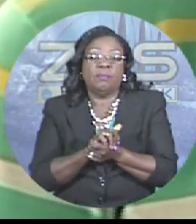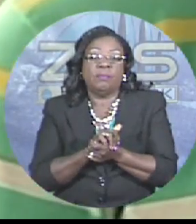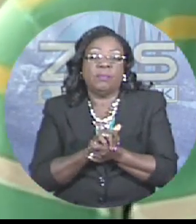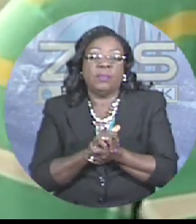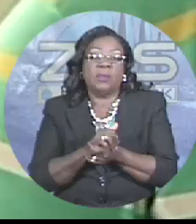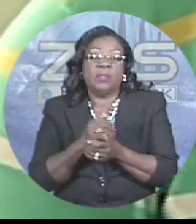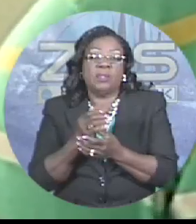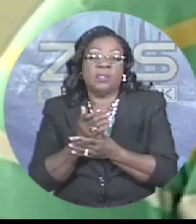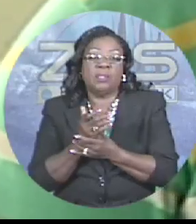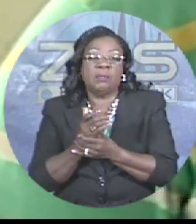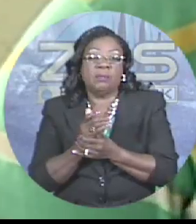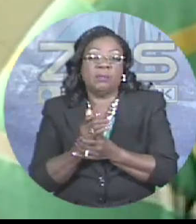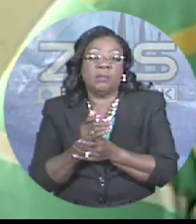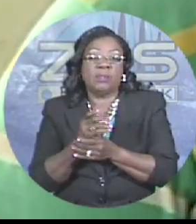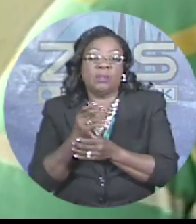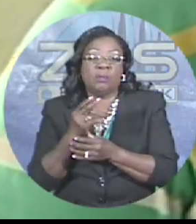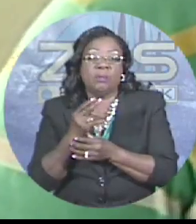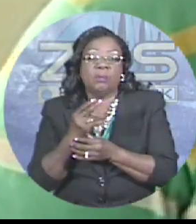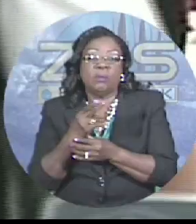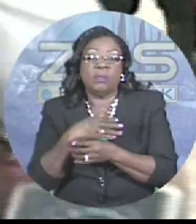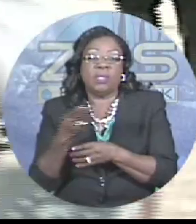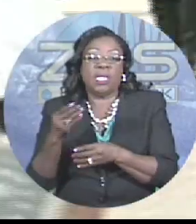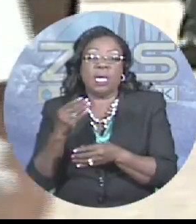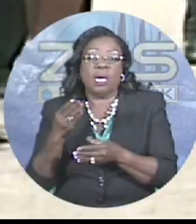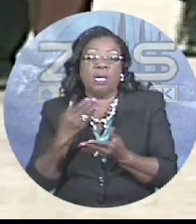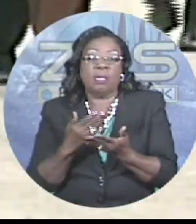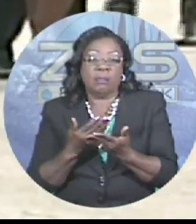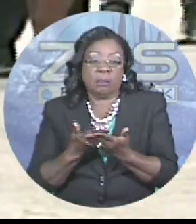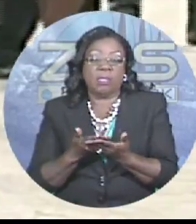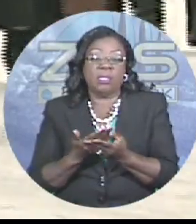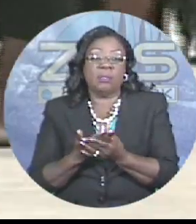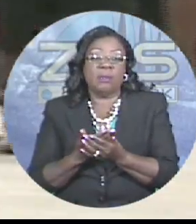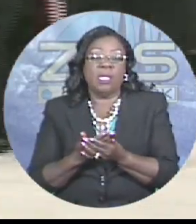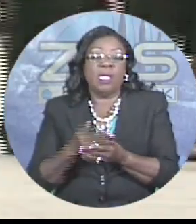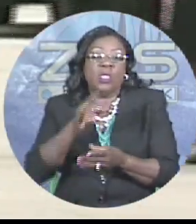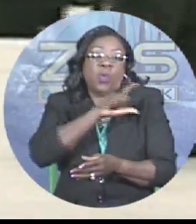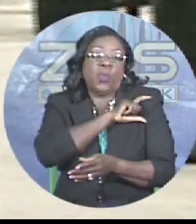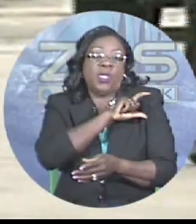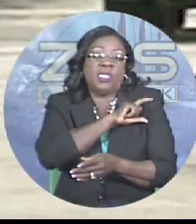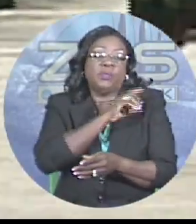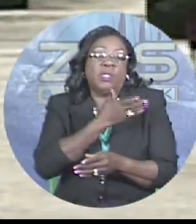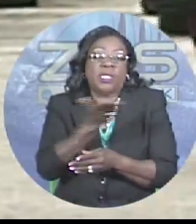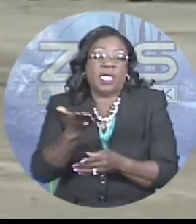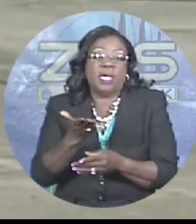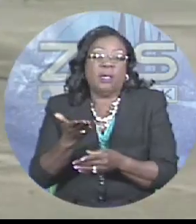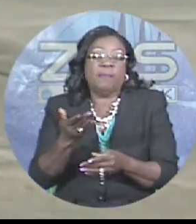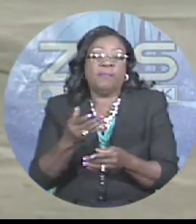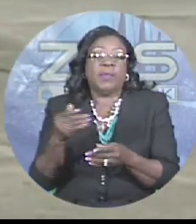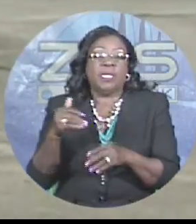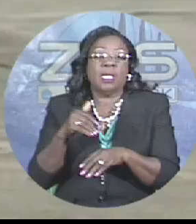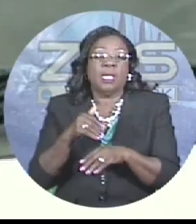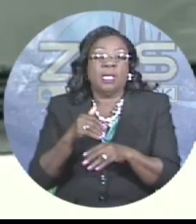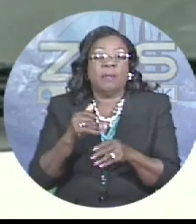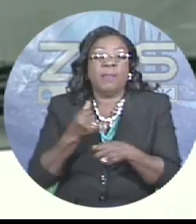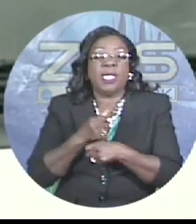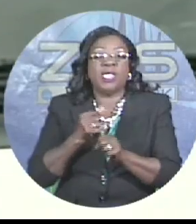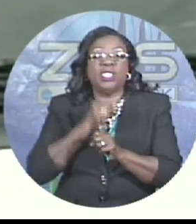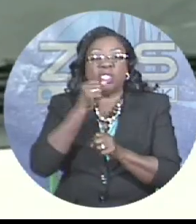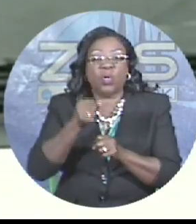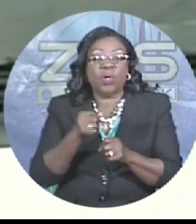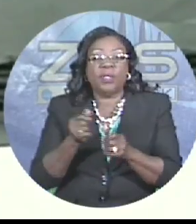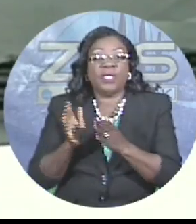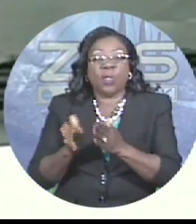we've seen them, and they are all right. Police officers were also in full force at the scene, ensuring order